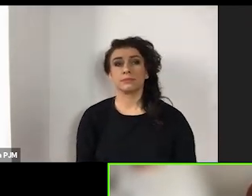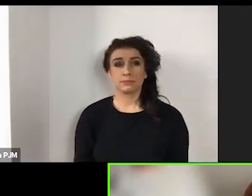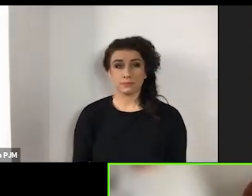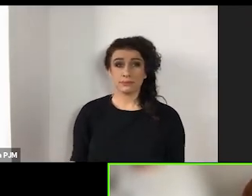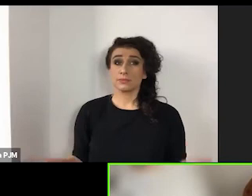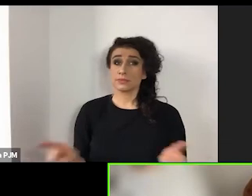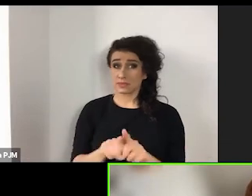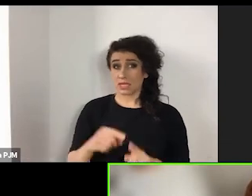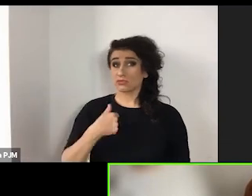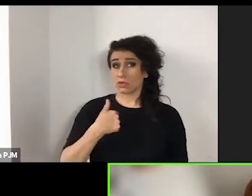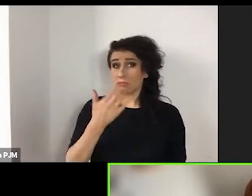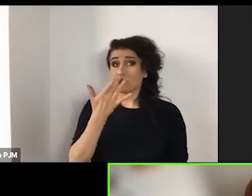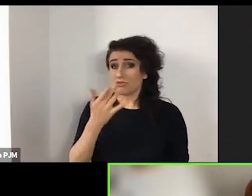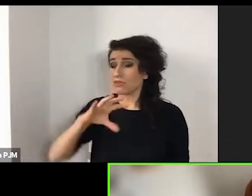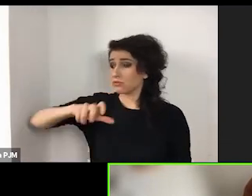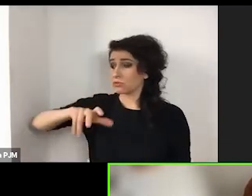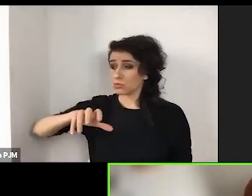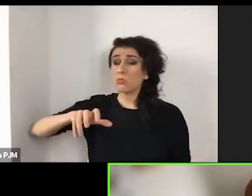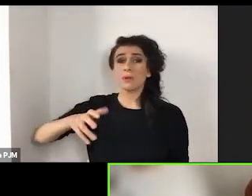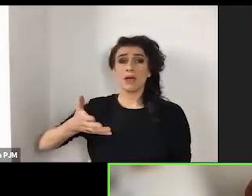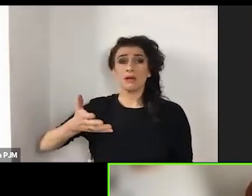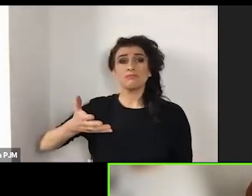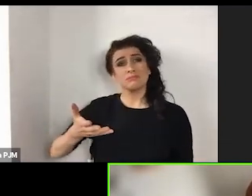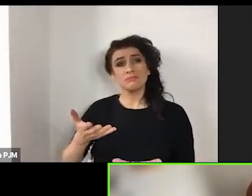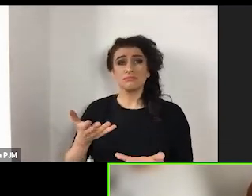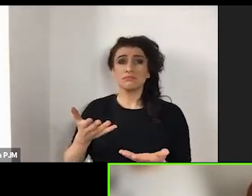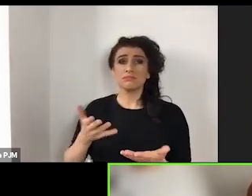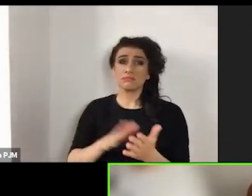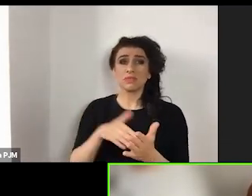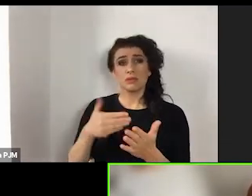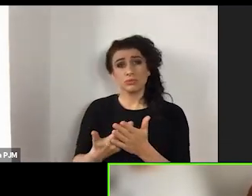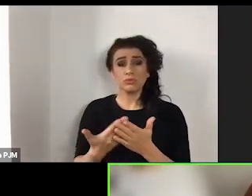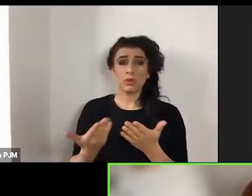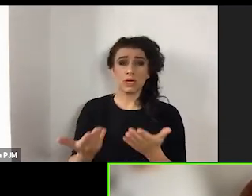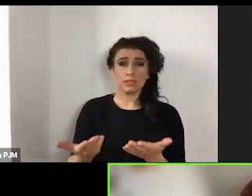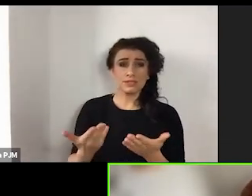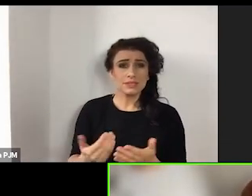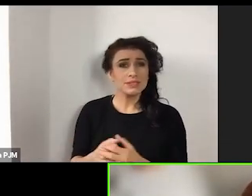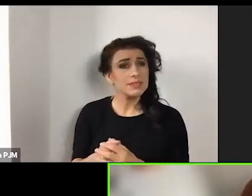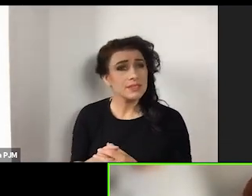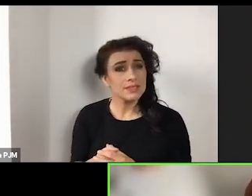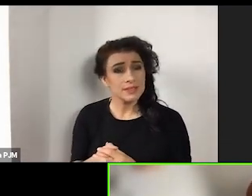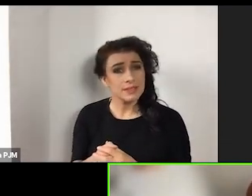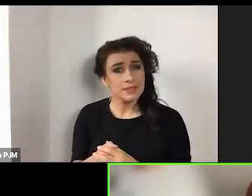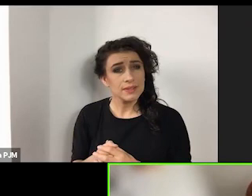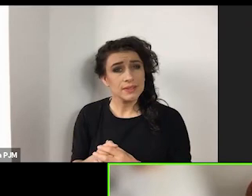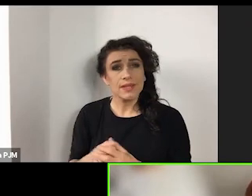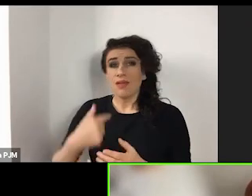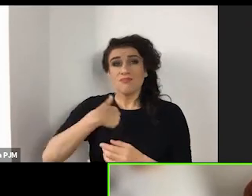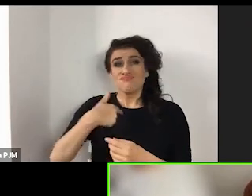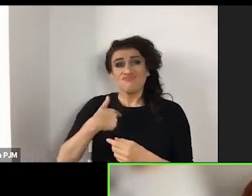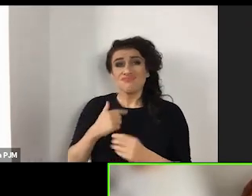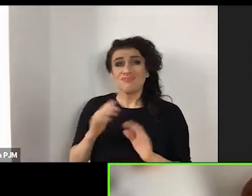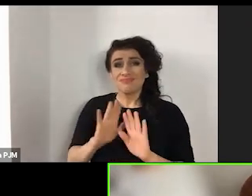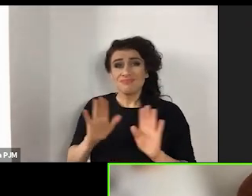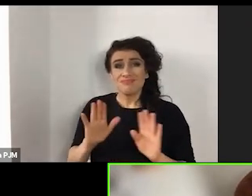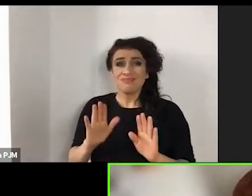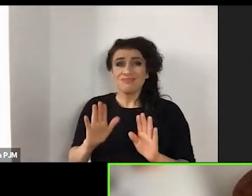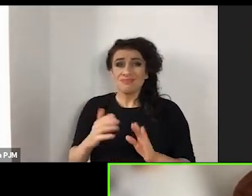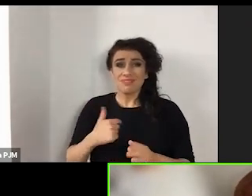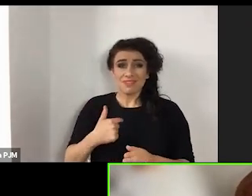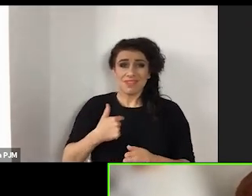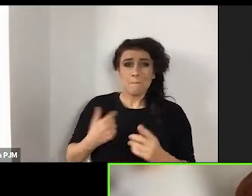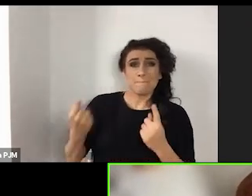but just not to my children. And she had 3 children. And I said, what do you think the children do when they come